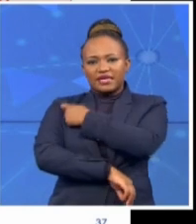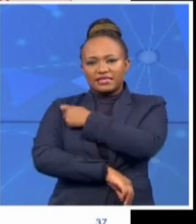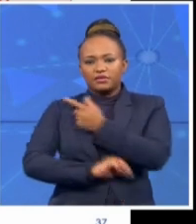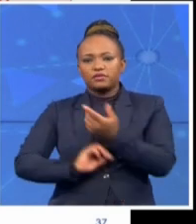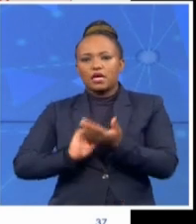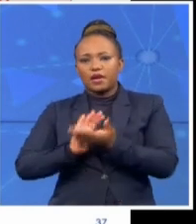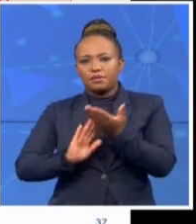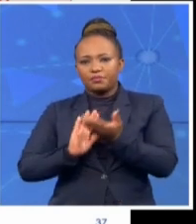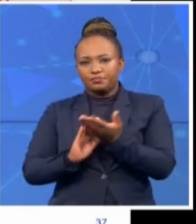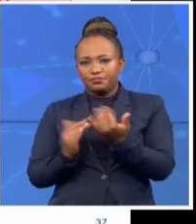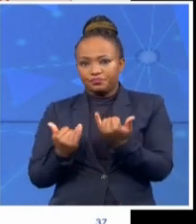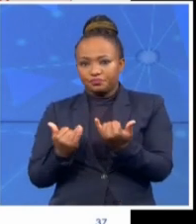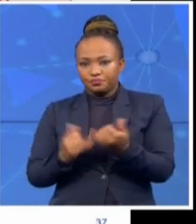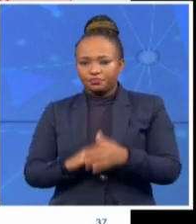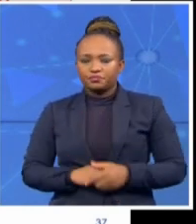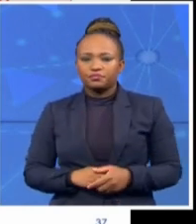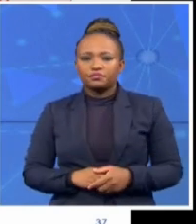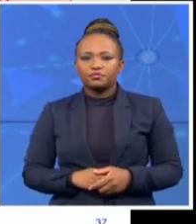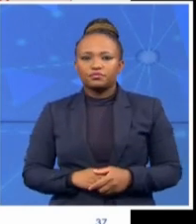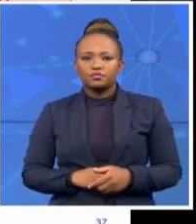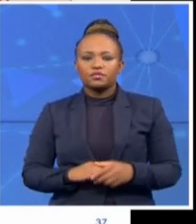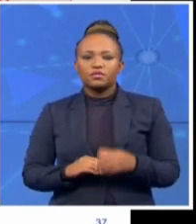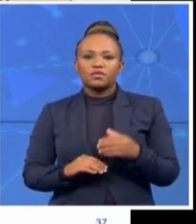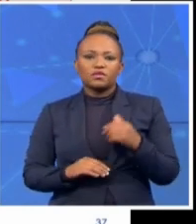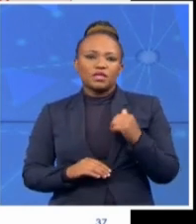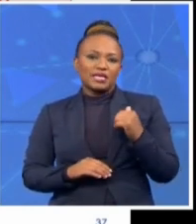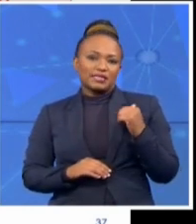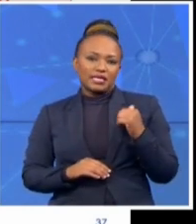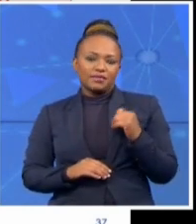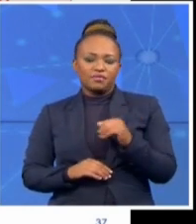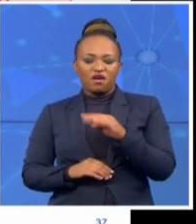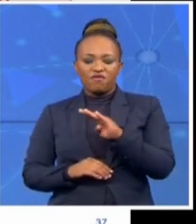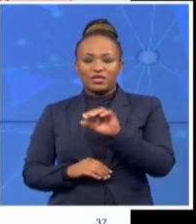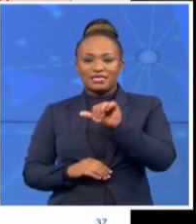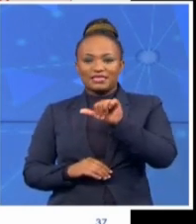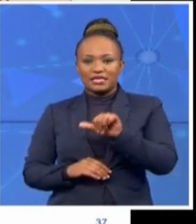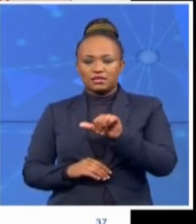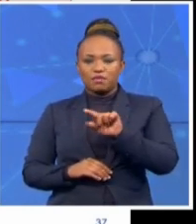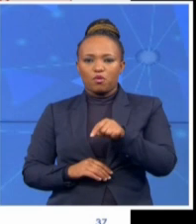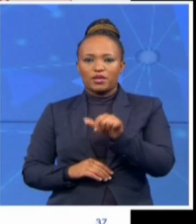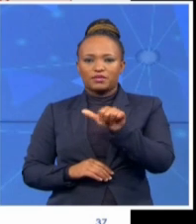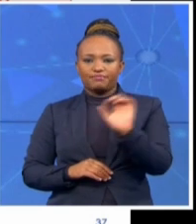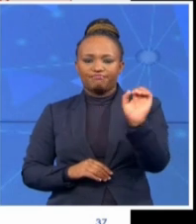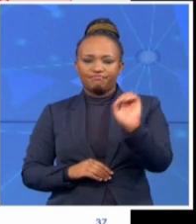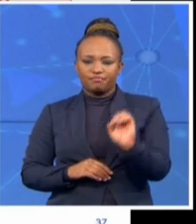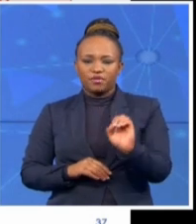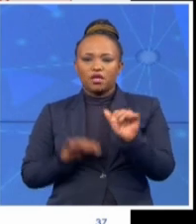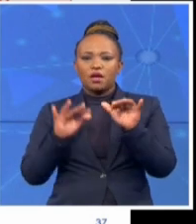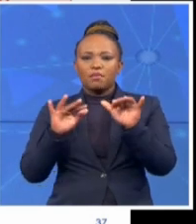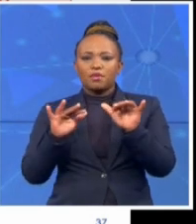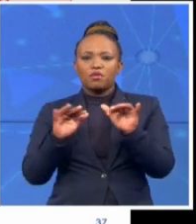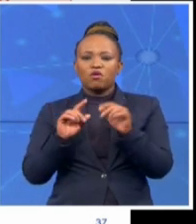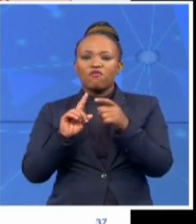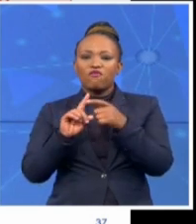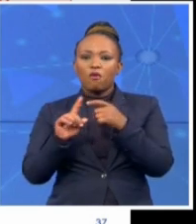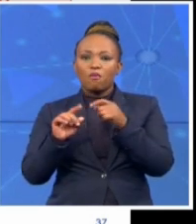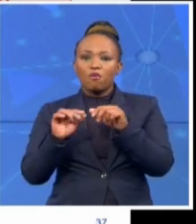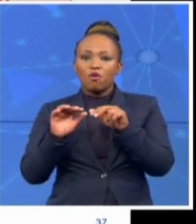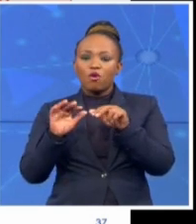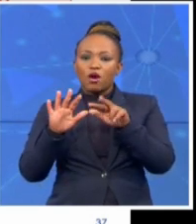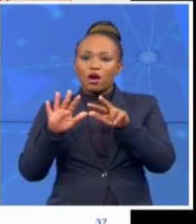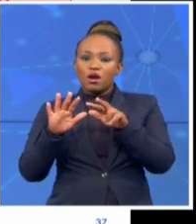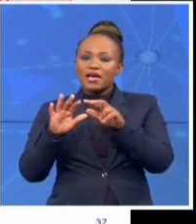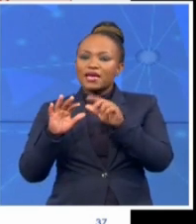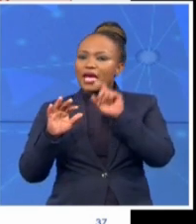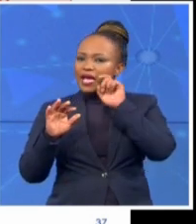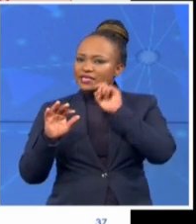yesterday, 46.6% of the population over 18 in the Western Cape were fully vaccinated. That's compared to